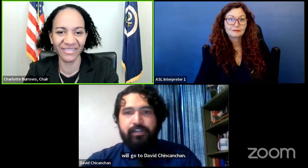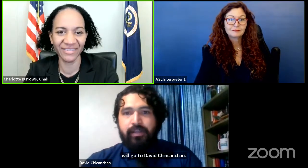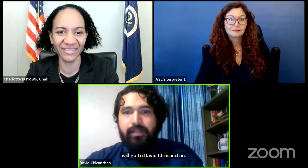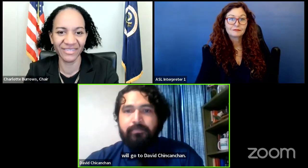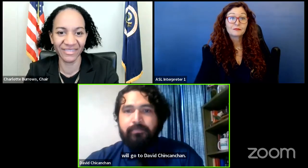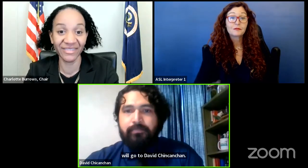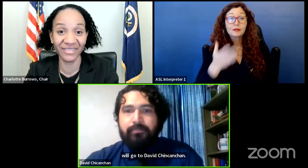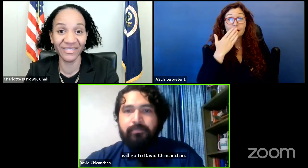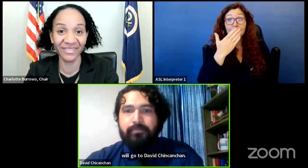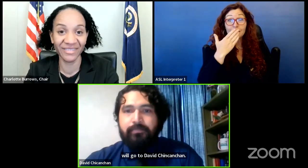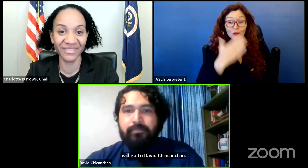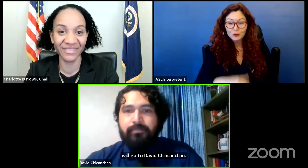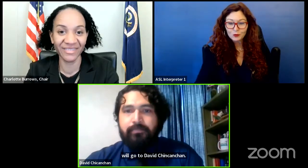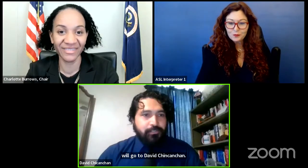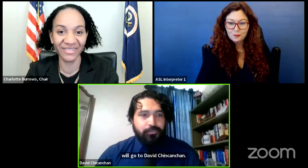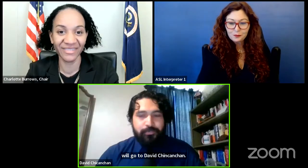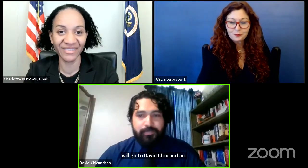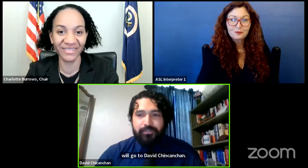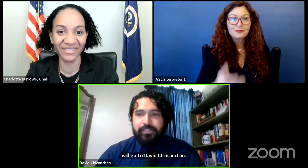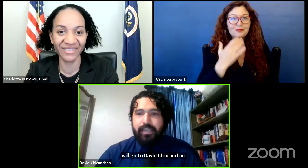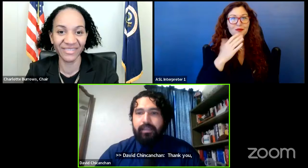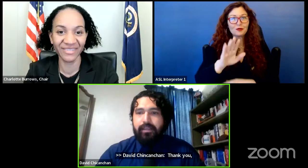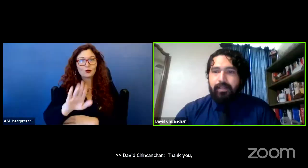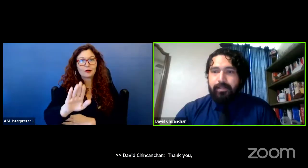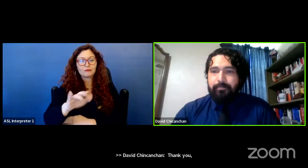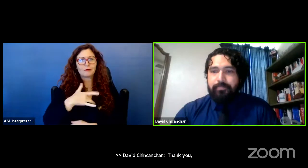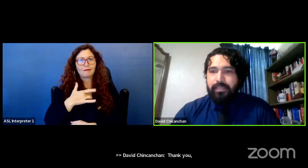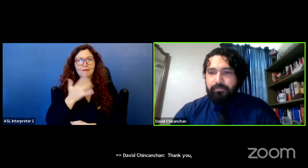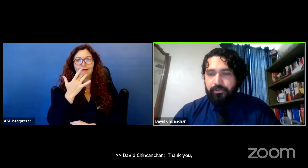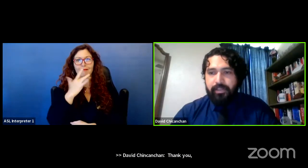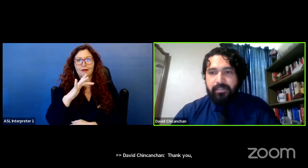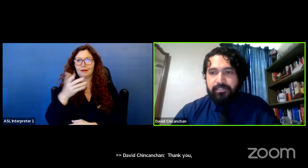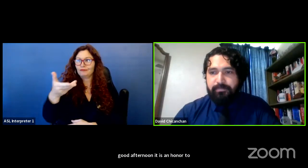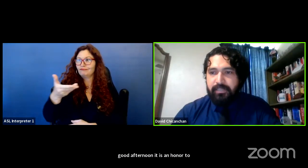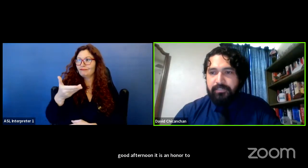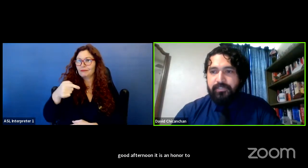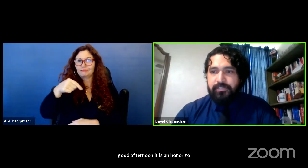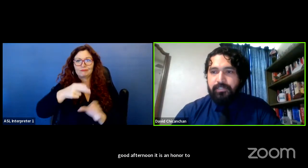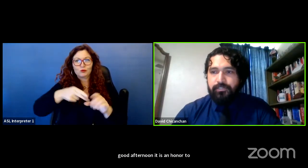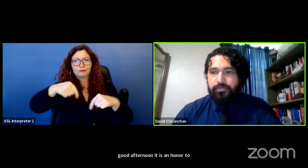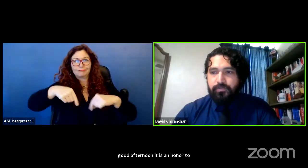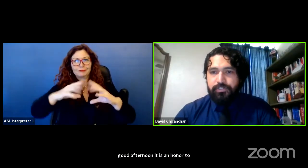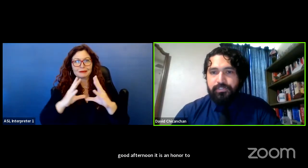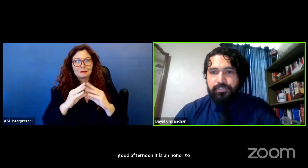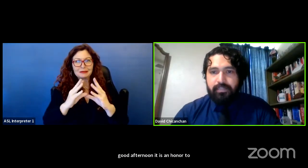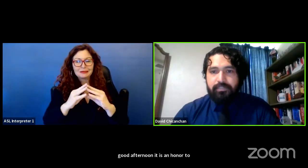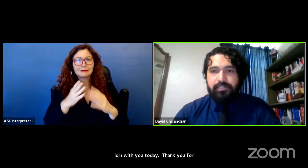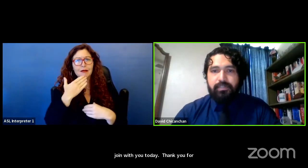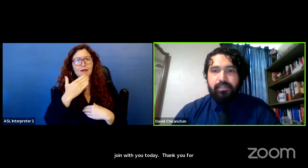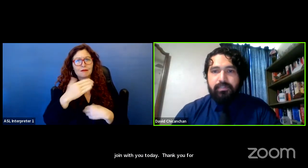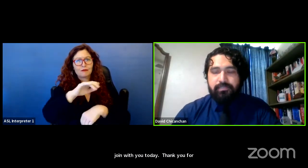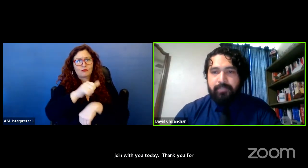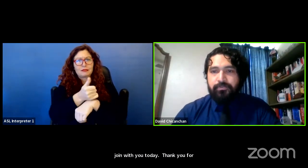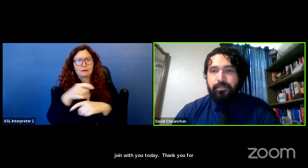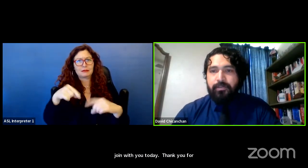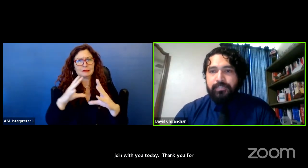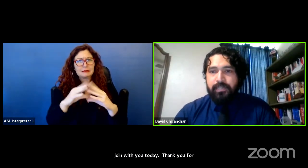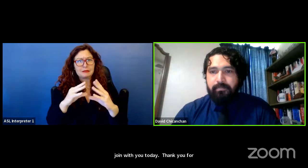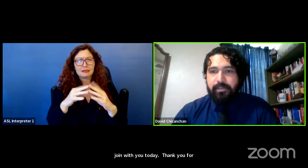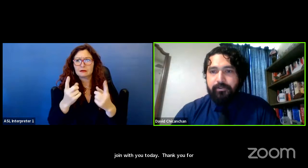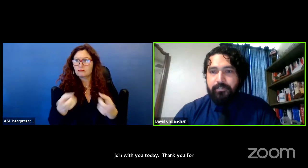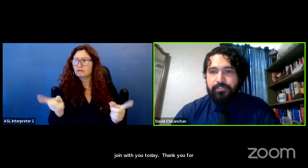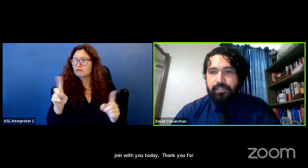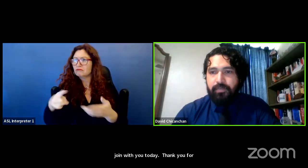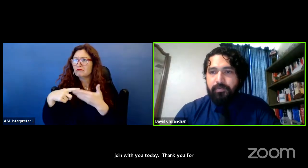thank you chair um good afternoon it's an honor to join with you today um thank you for creating the space to discuss the solutions needed to dismantle